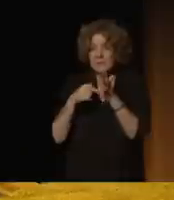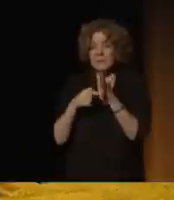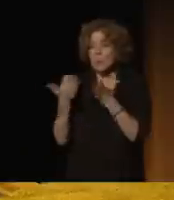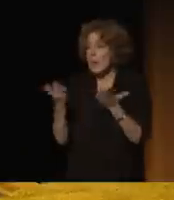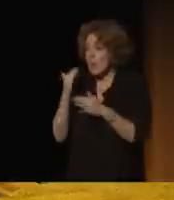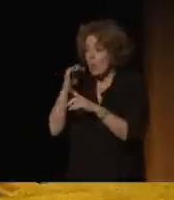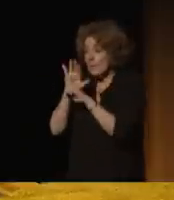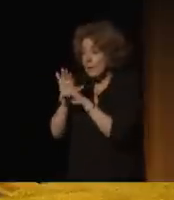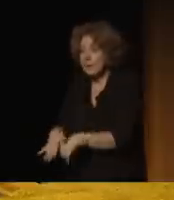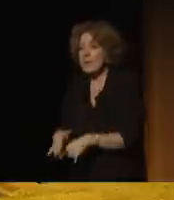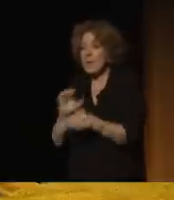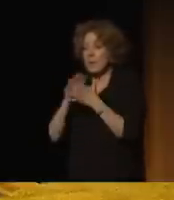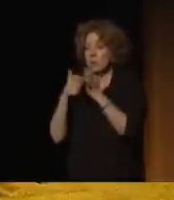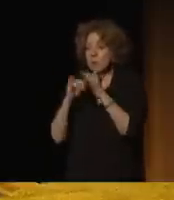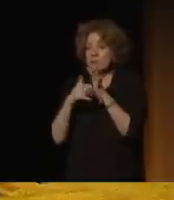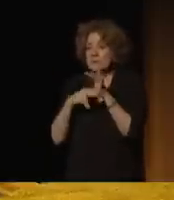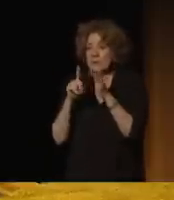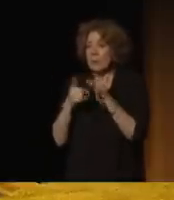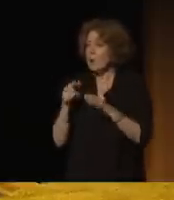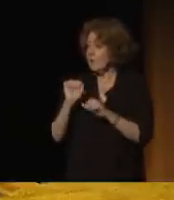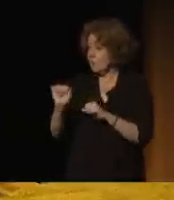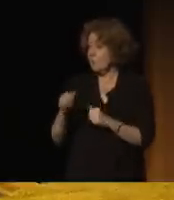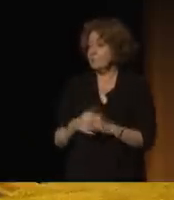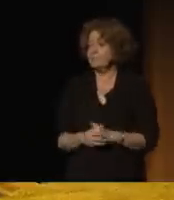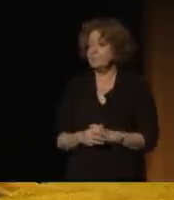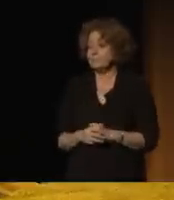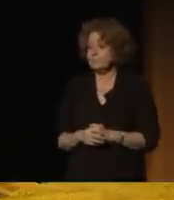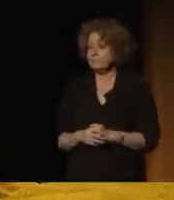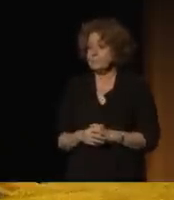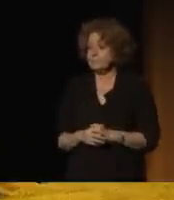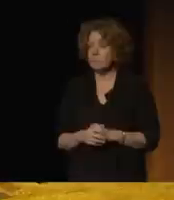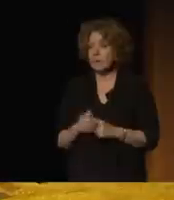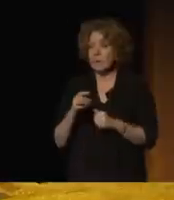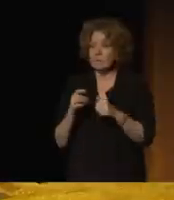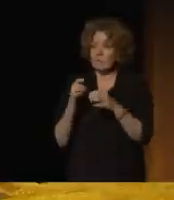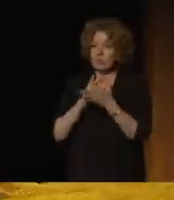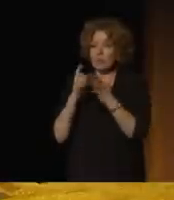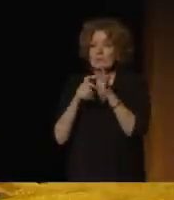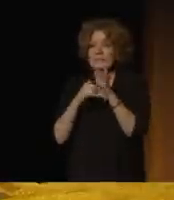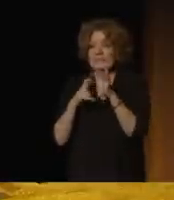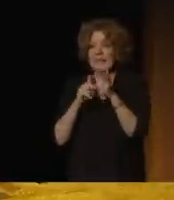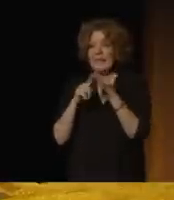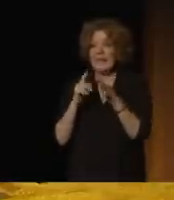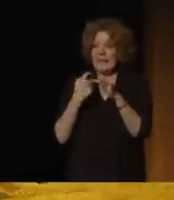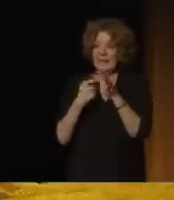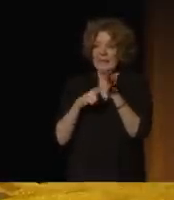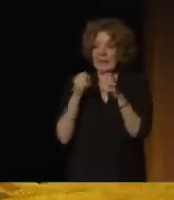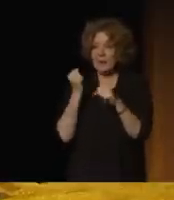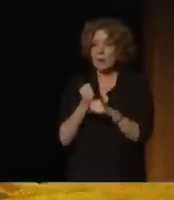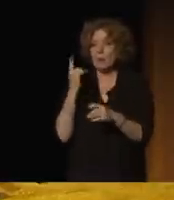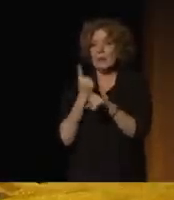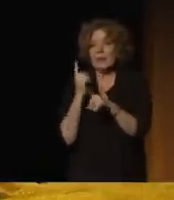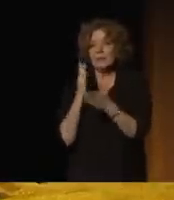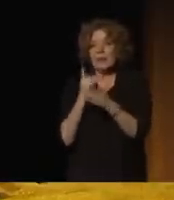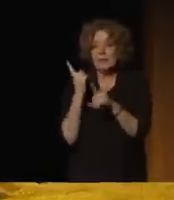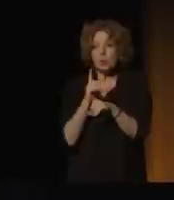had Christine Kane, one of your own from here, who's amazing. She's one of the voices where they've been loud about how women get treated in